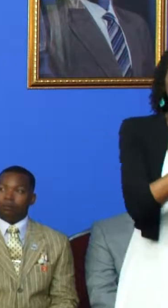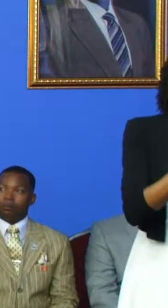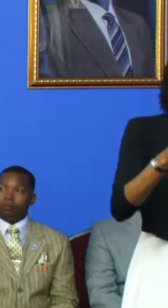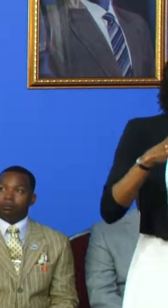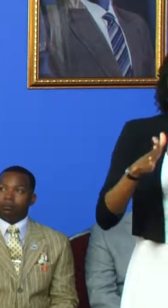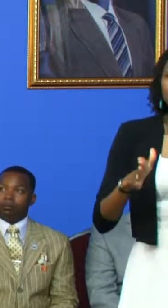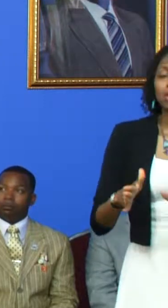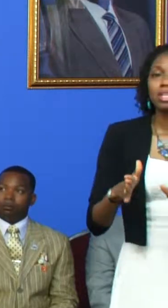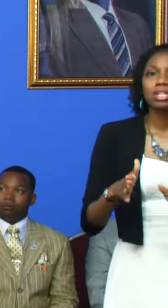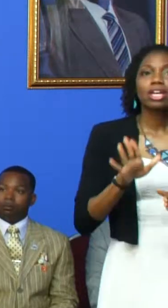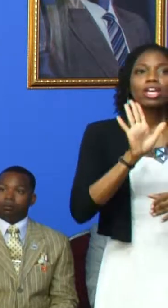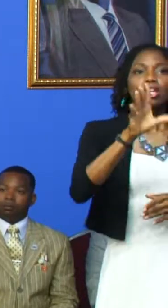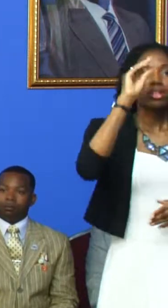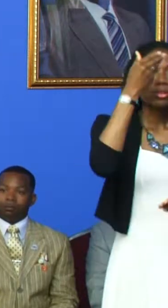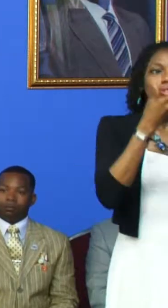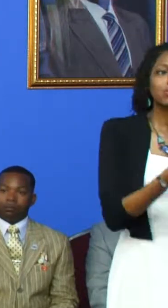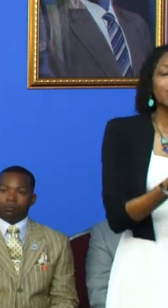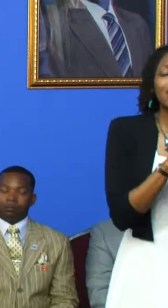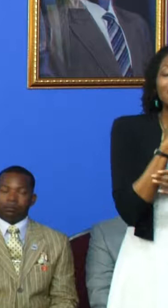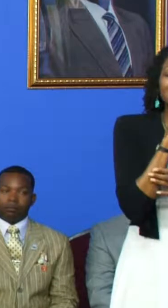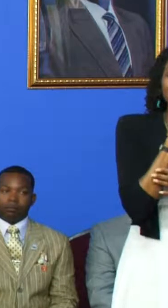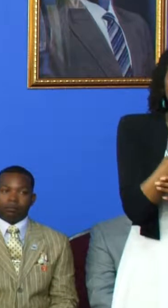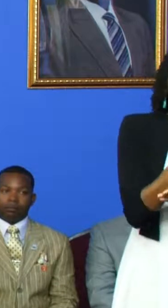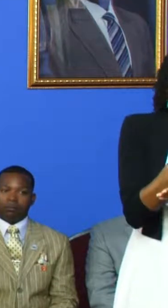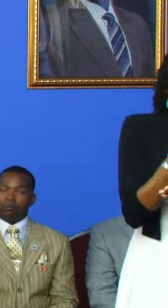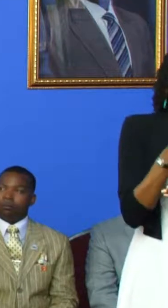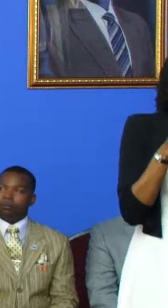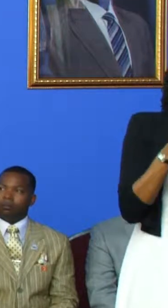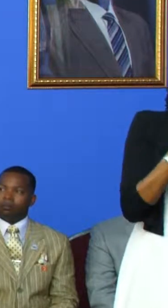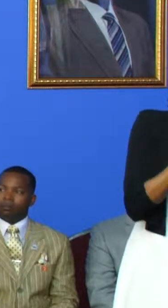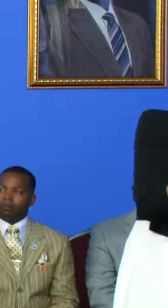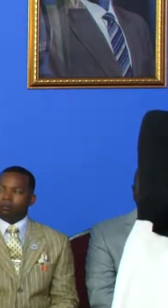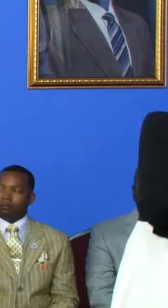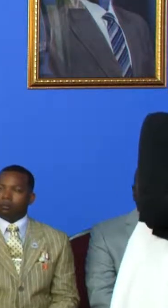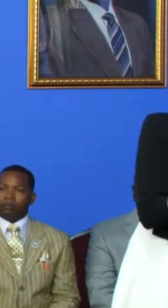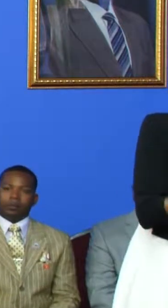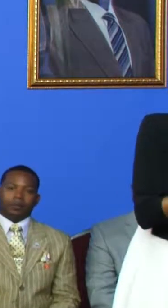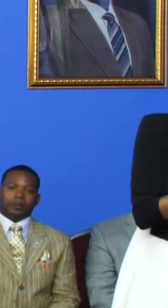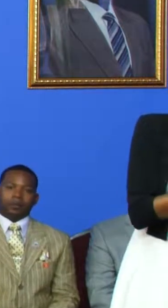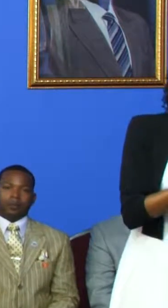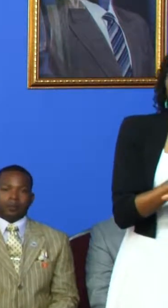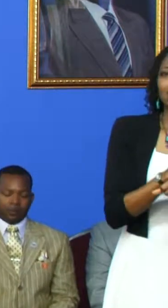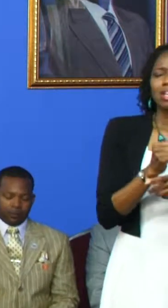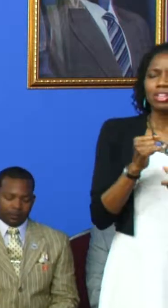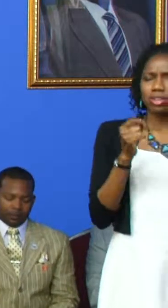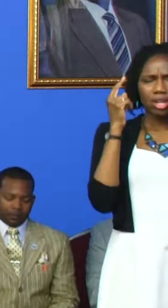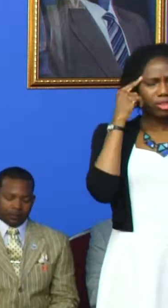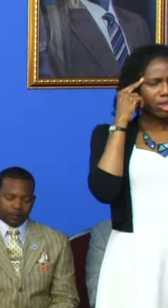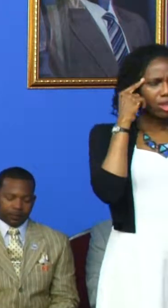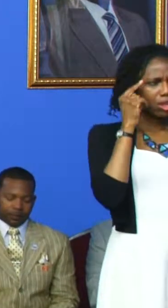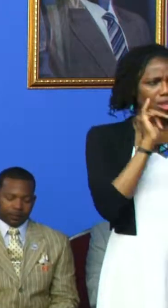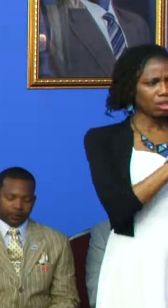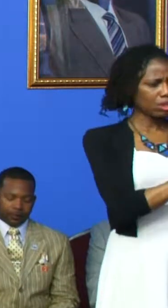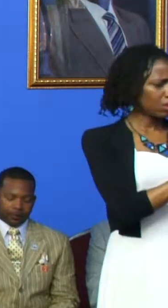turning up the volume rather than understand, wait a minute, that noise outside ought to be my job.